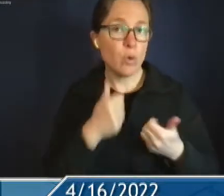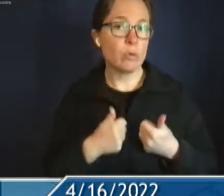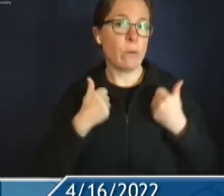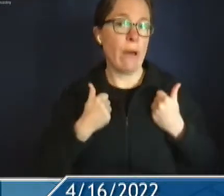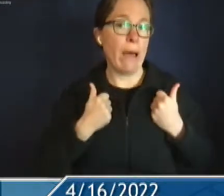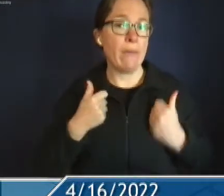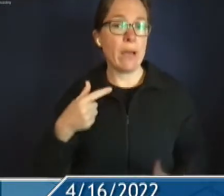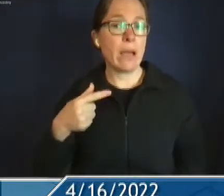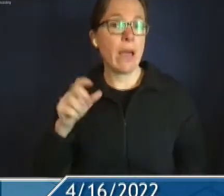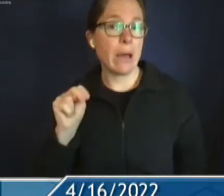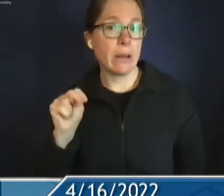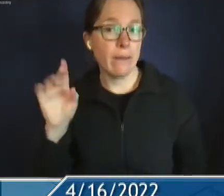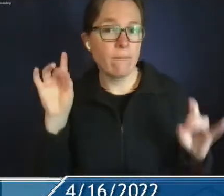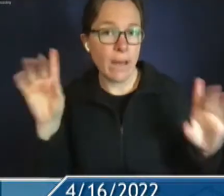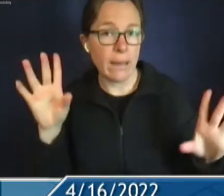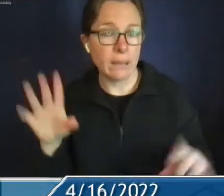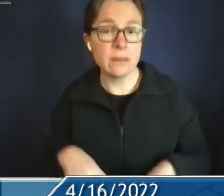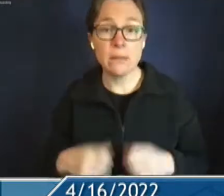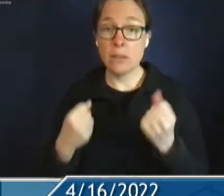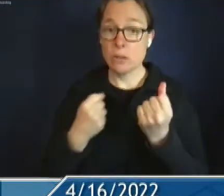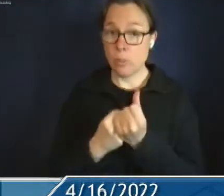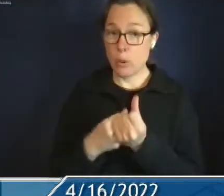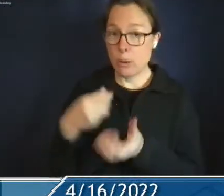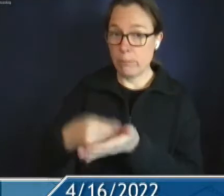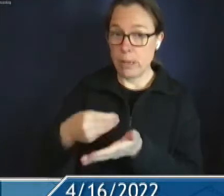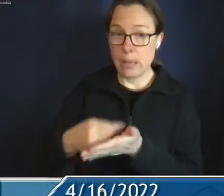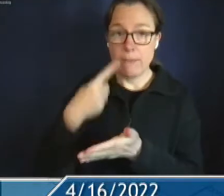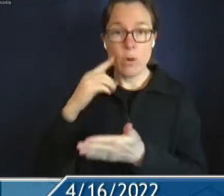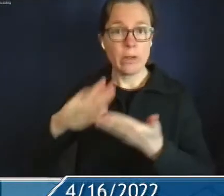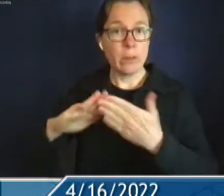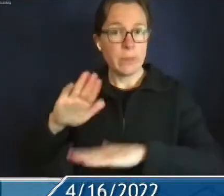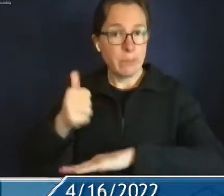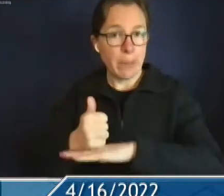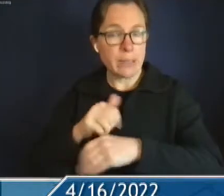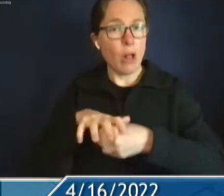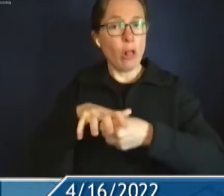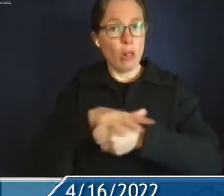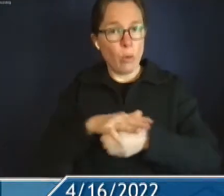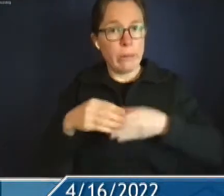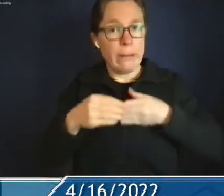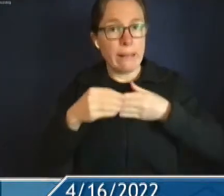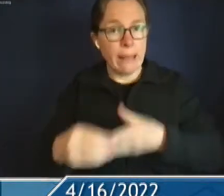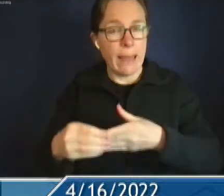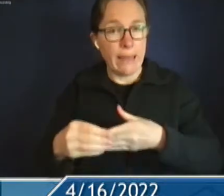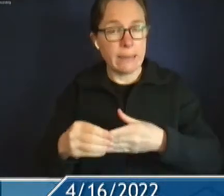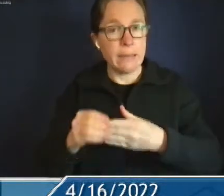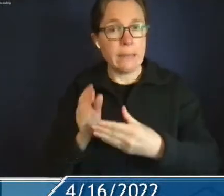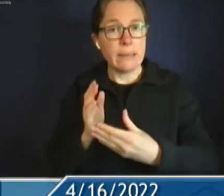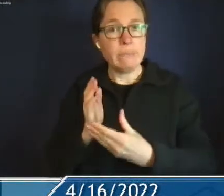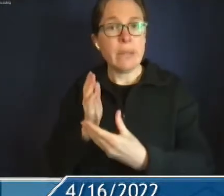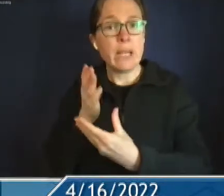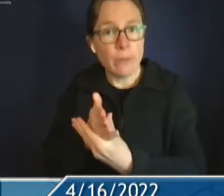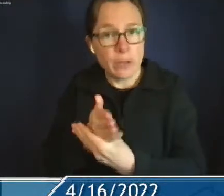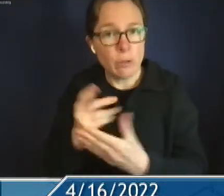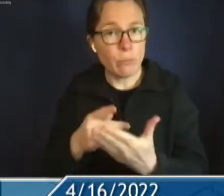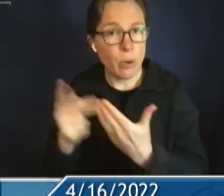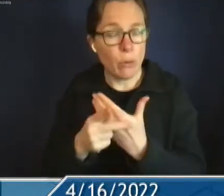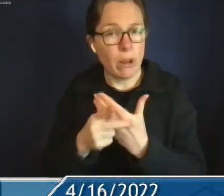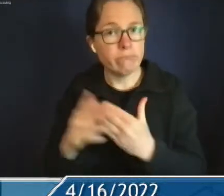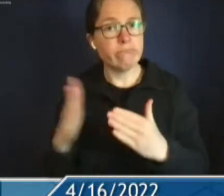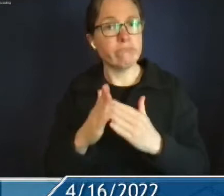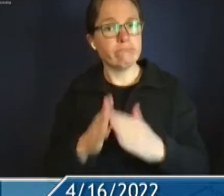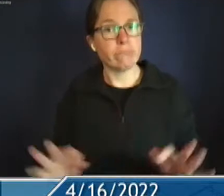violence. Supporting funding for community-based and locally led violence intervention programs is a priority for